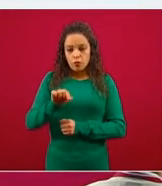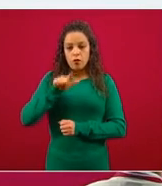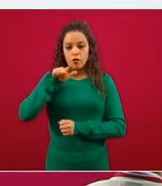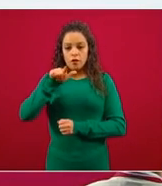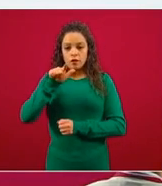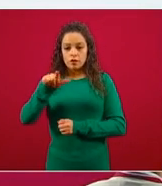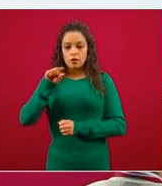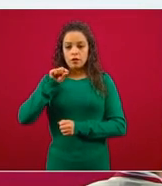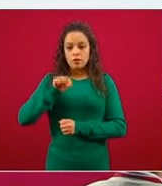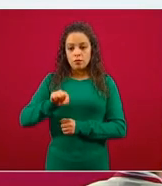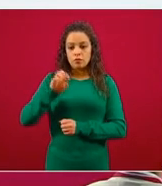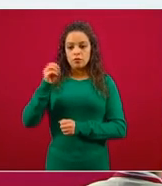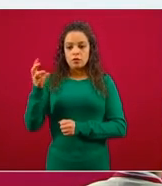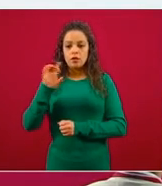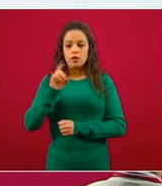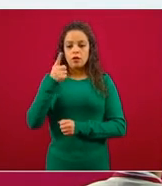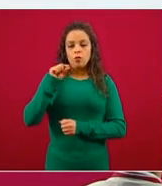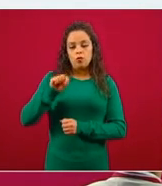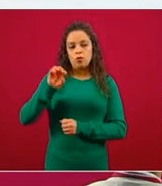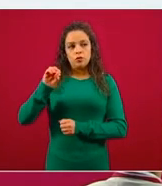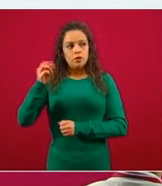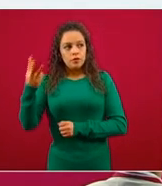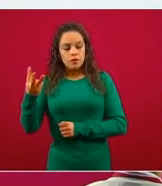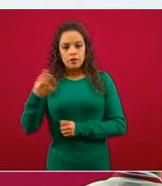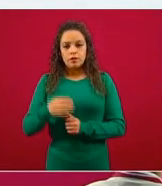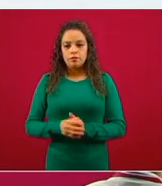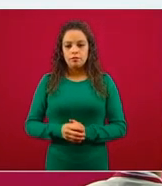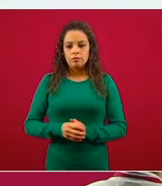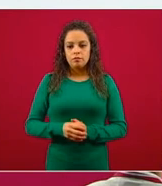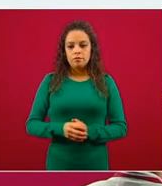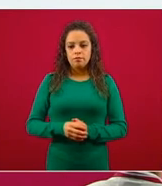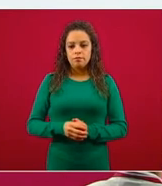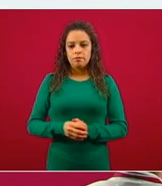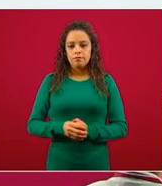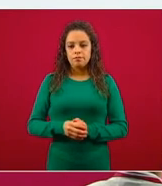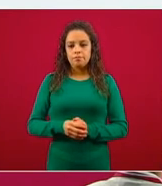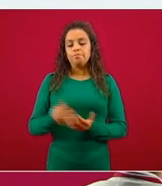the dates on the bottom part. For example,